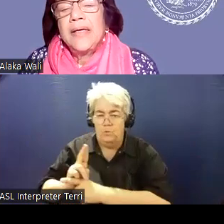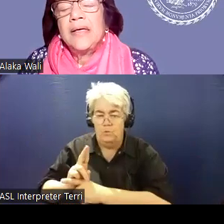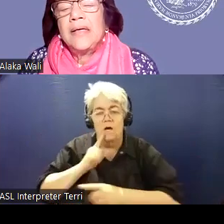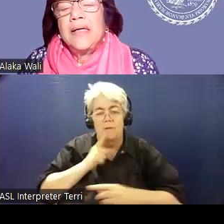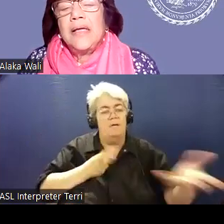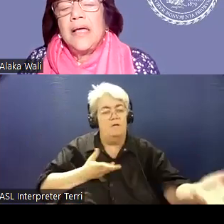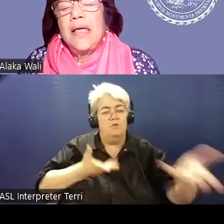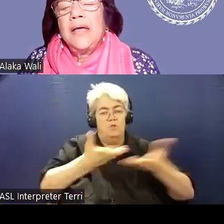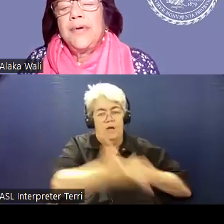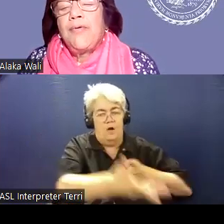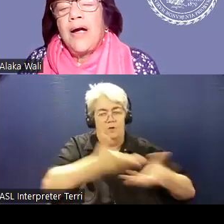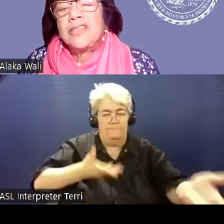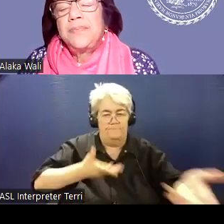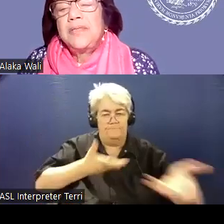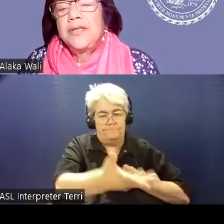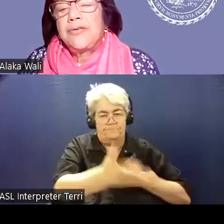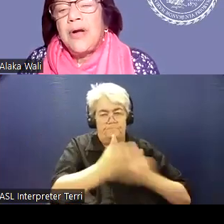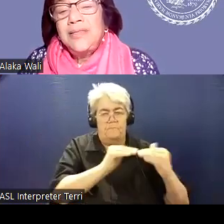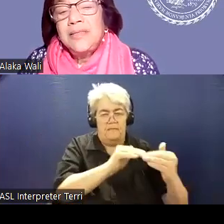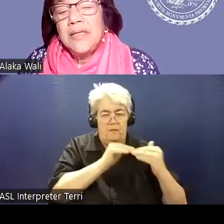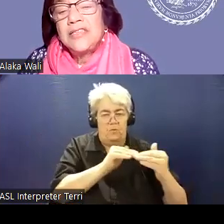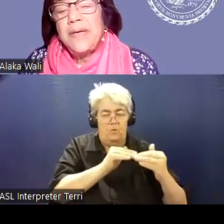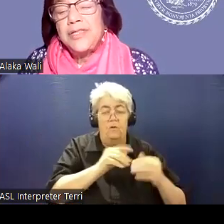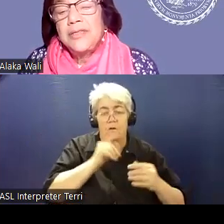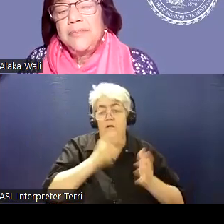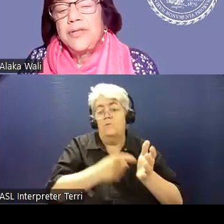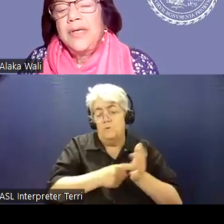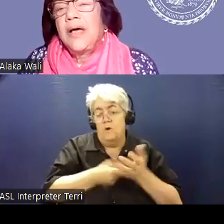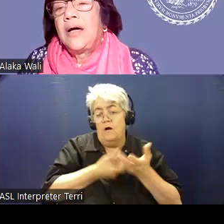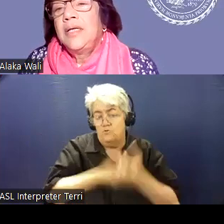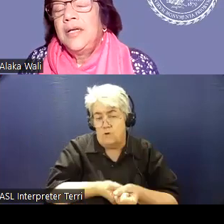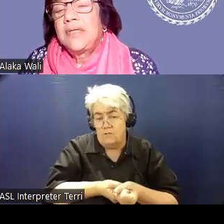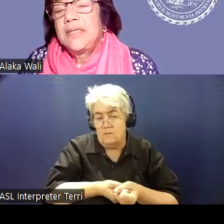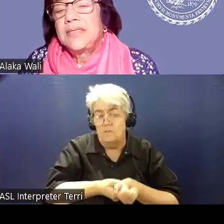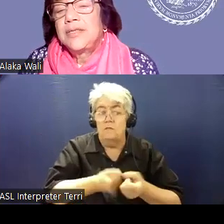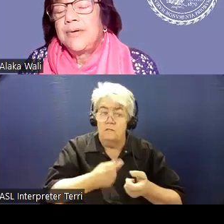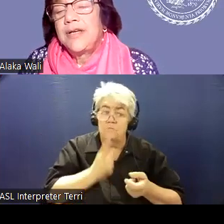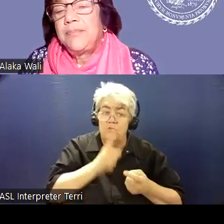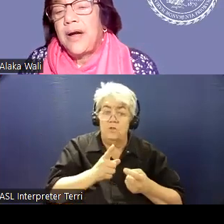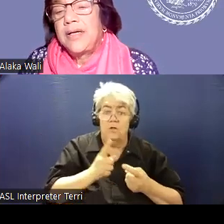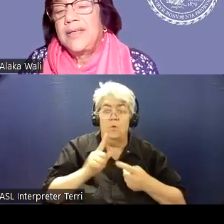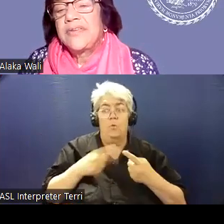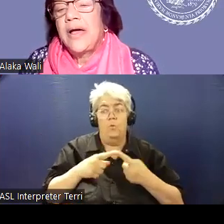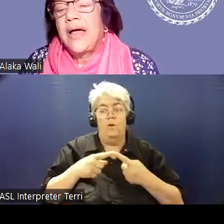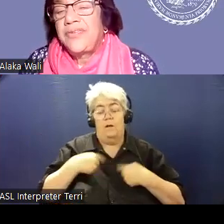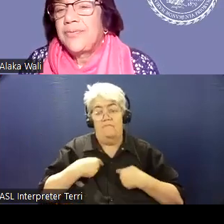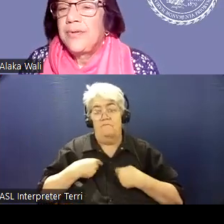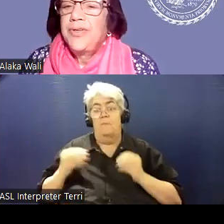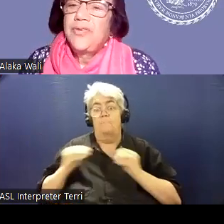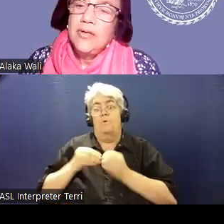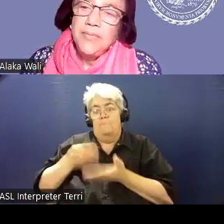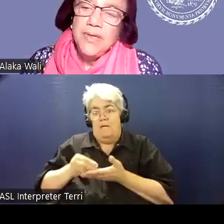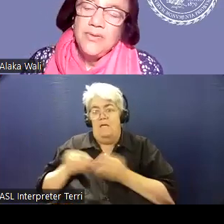way. It requires building trust, especially between unequally situated parties, as